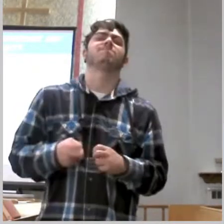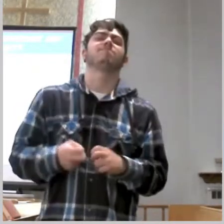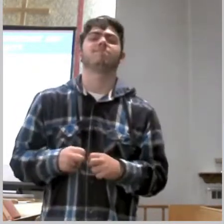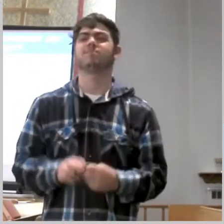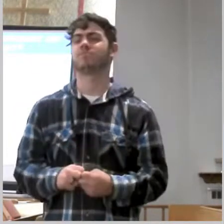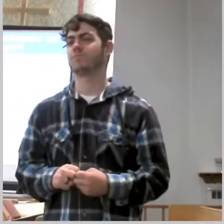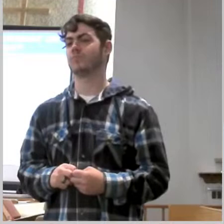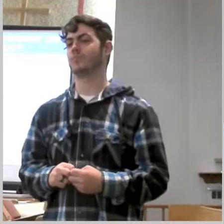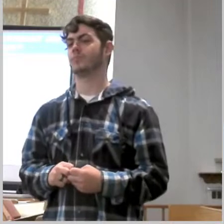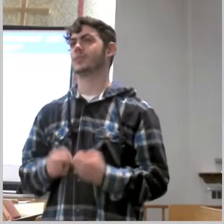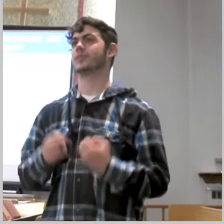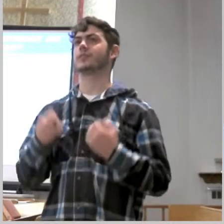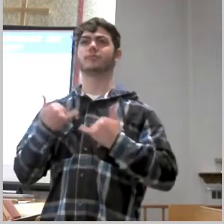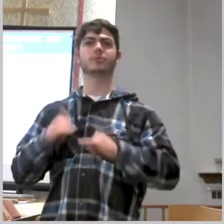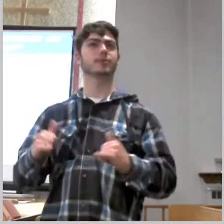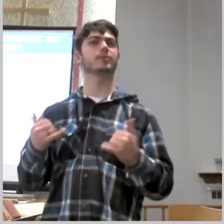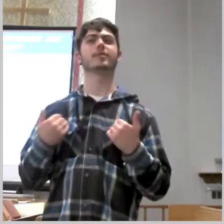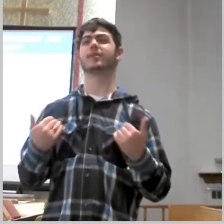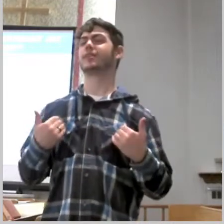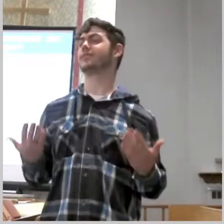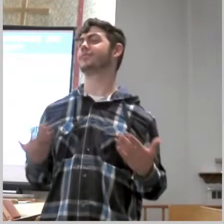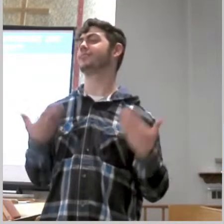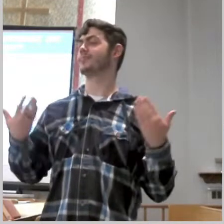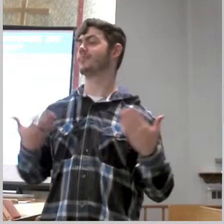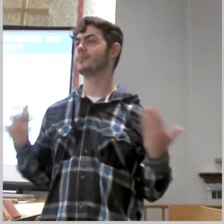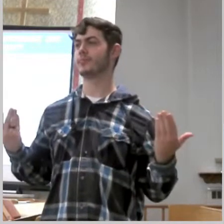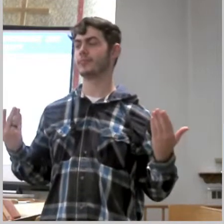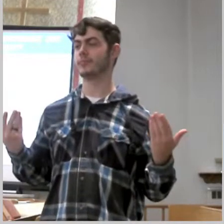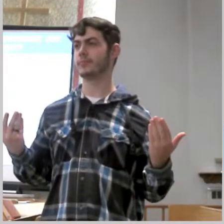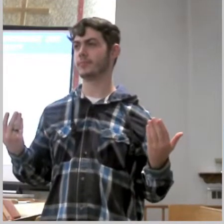abundant joy. Now, right away, I don't know about you, but